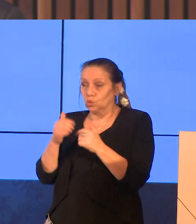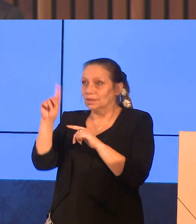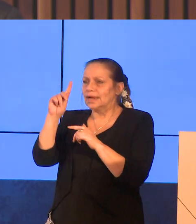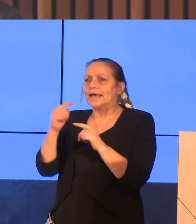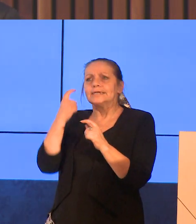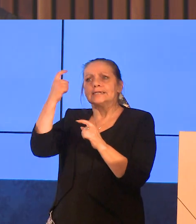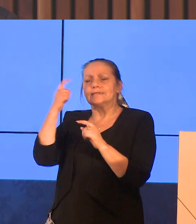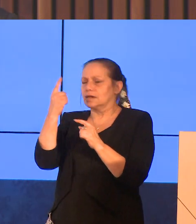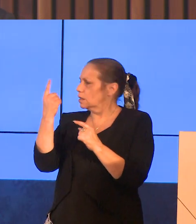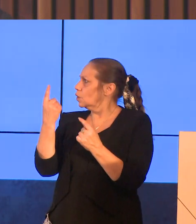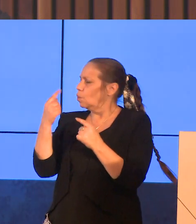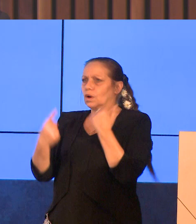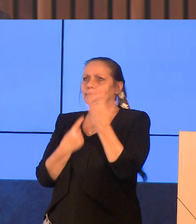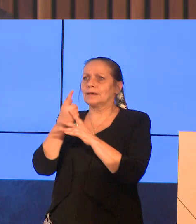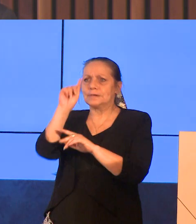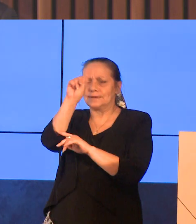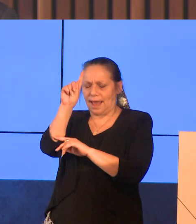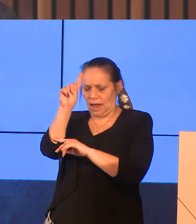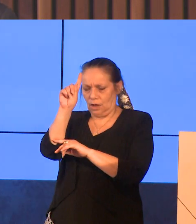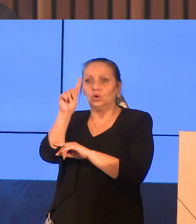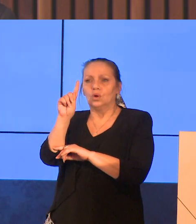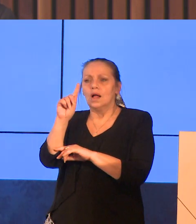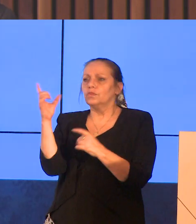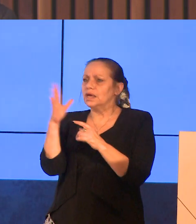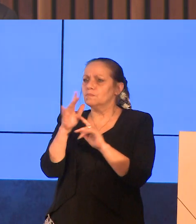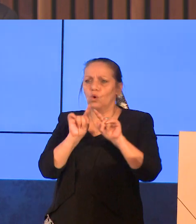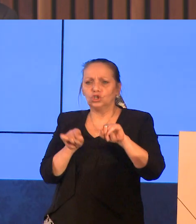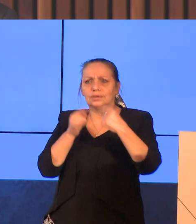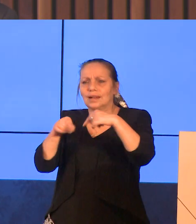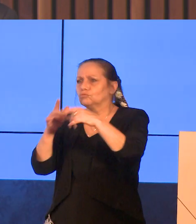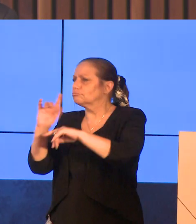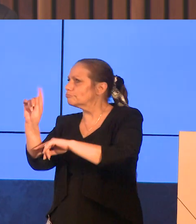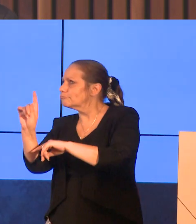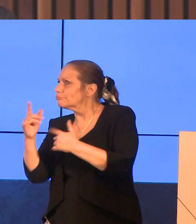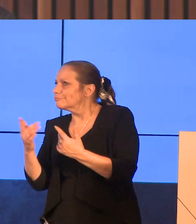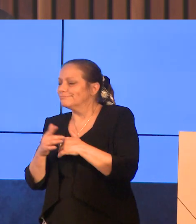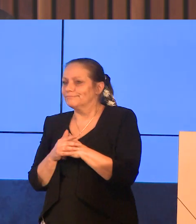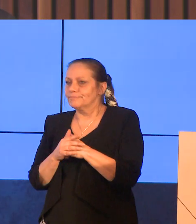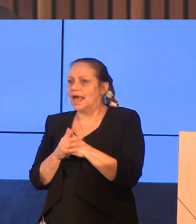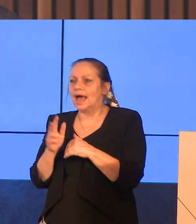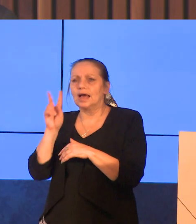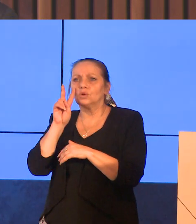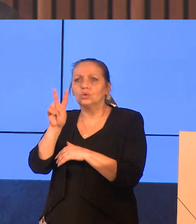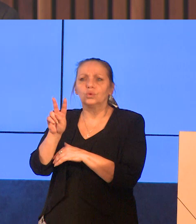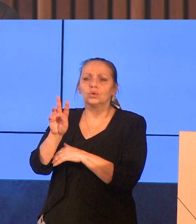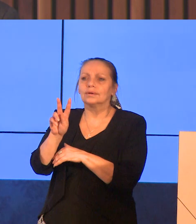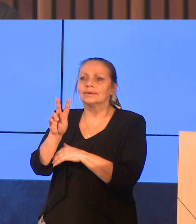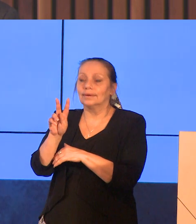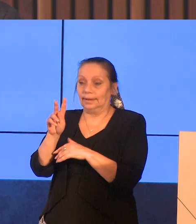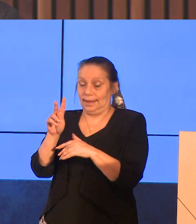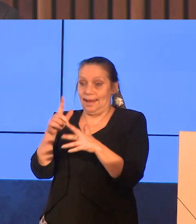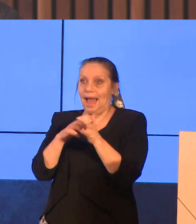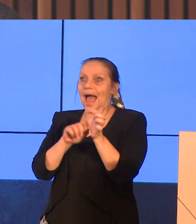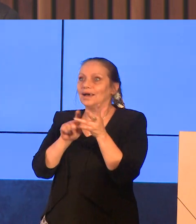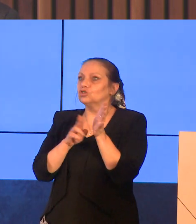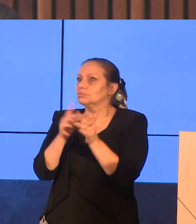we are, look at some of the key challenges, and then also look at what some key actions